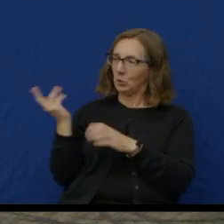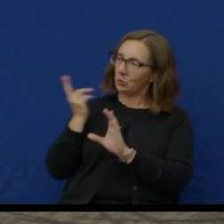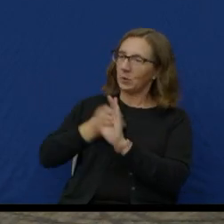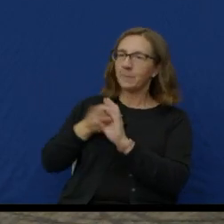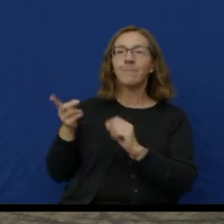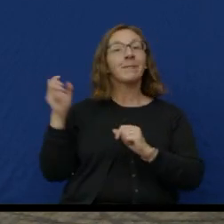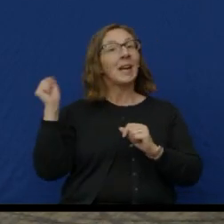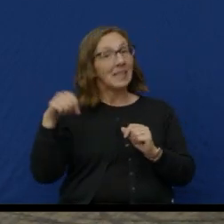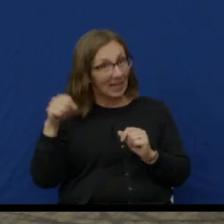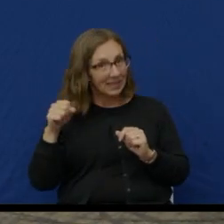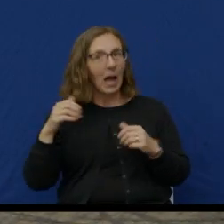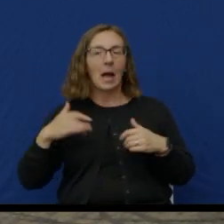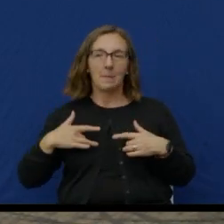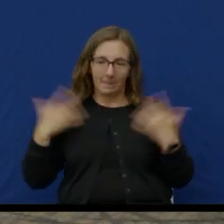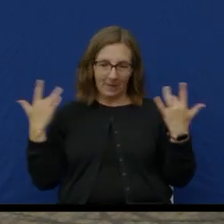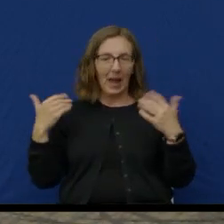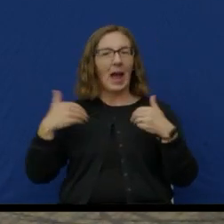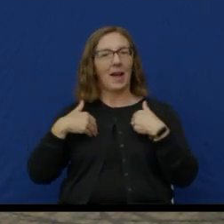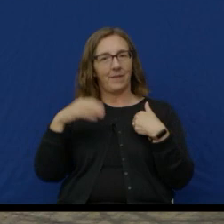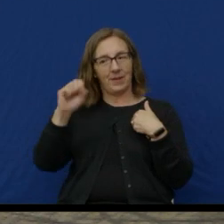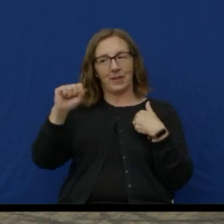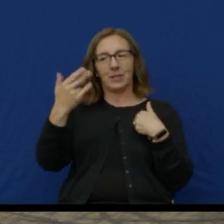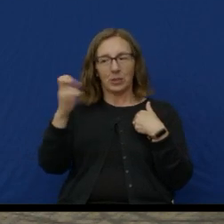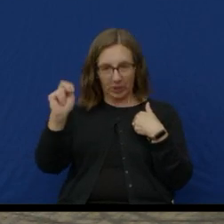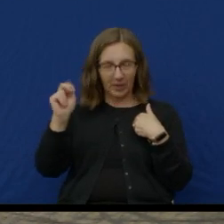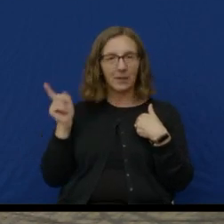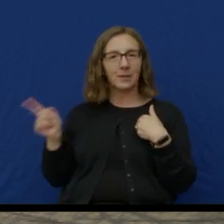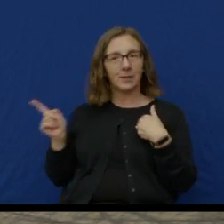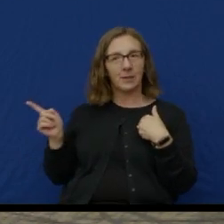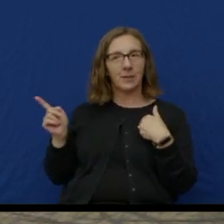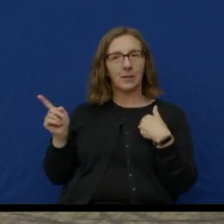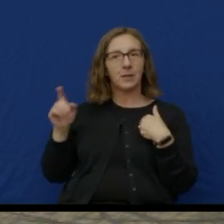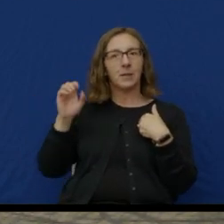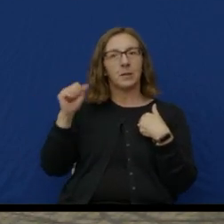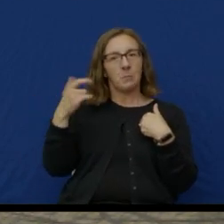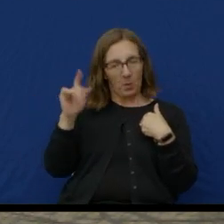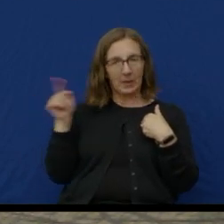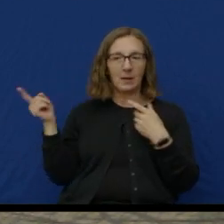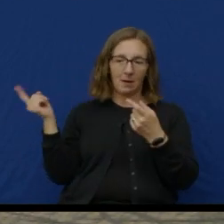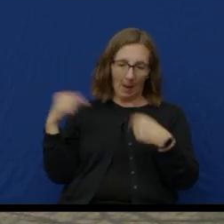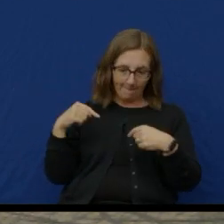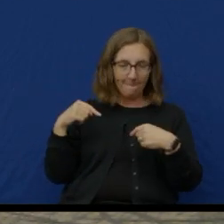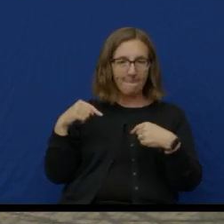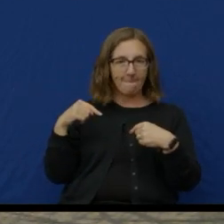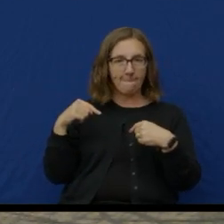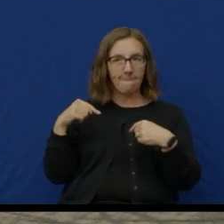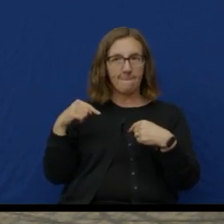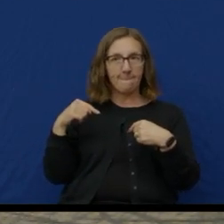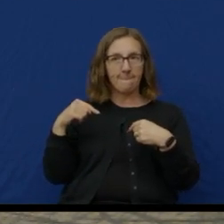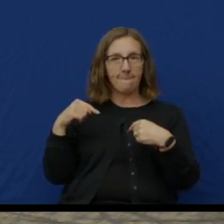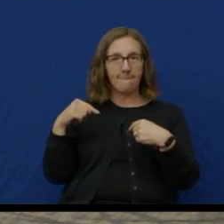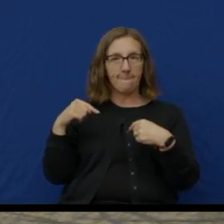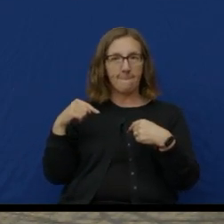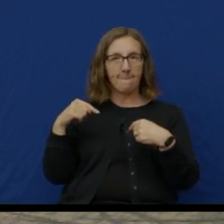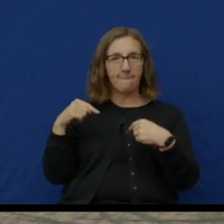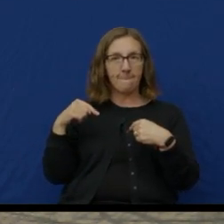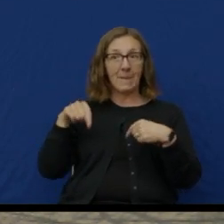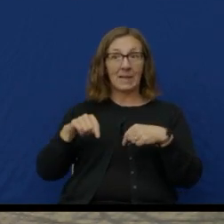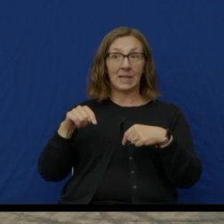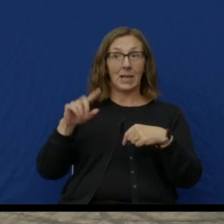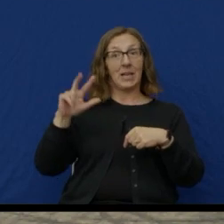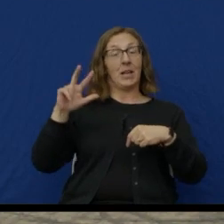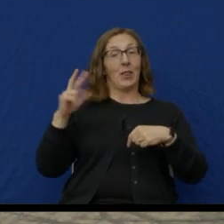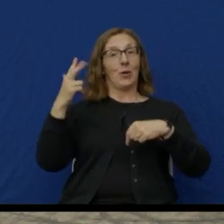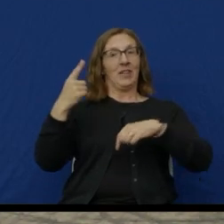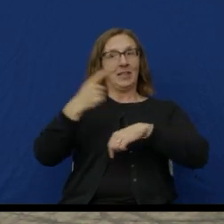And yes, and I'm very happy to have Shannon on board as well. Shannon Sparkman comes to us as, this is actually day 3.